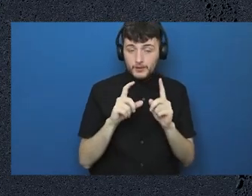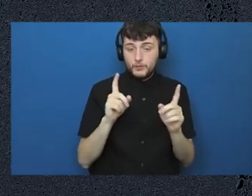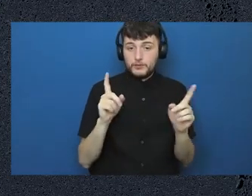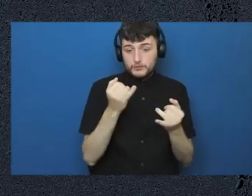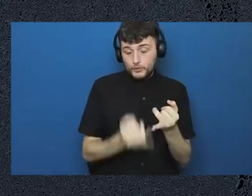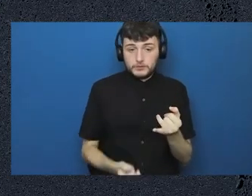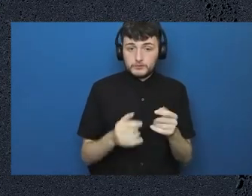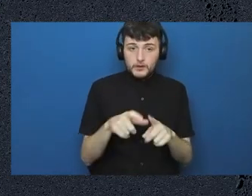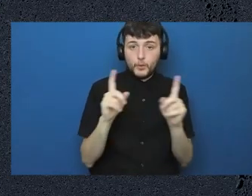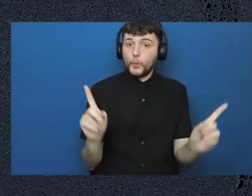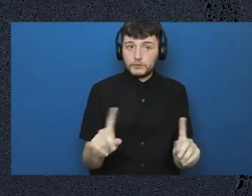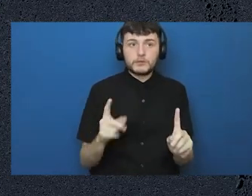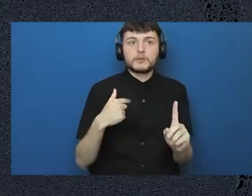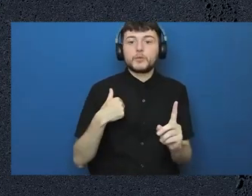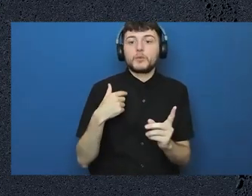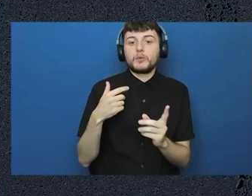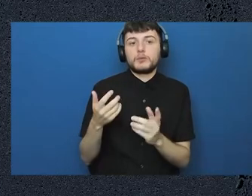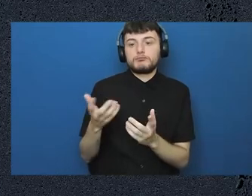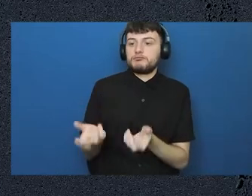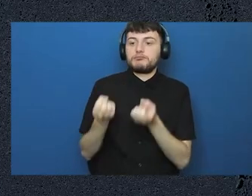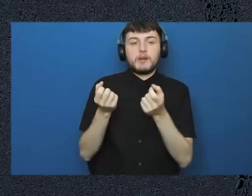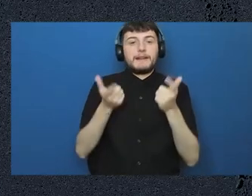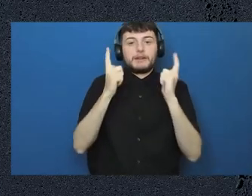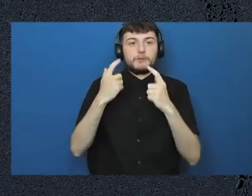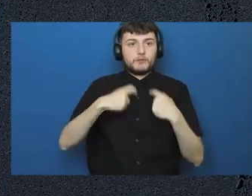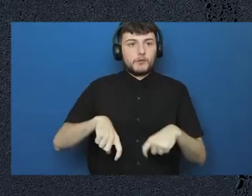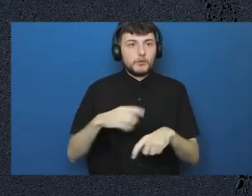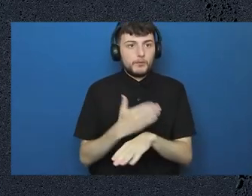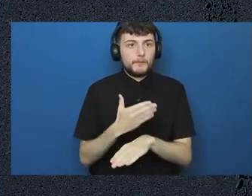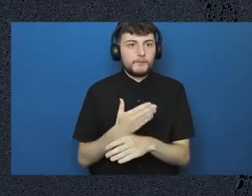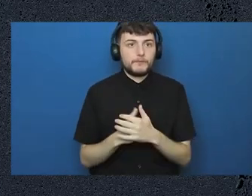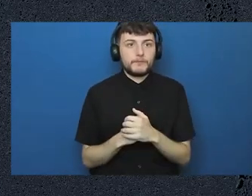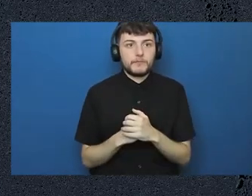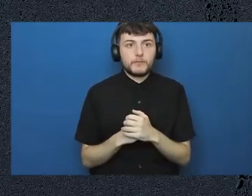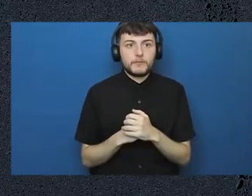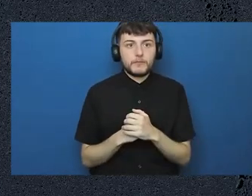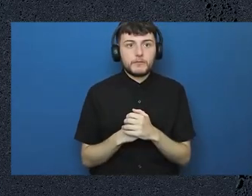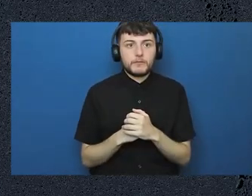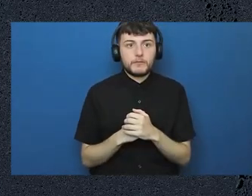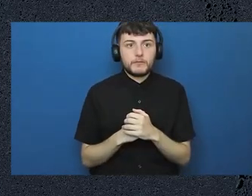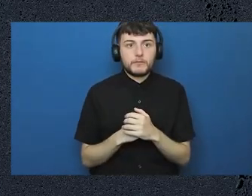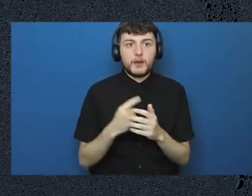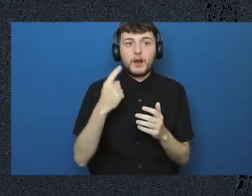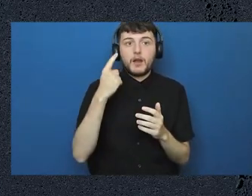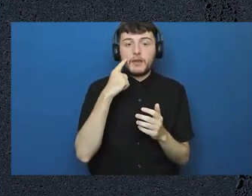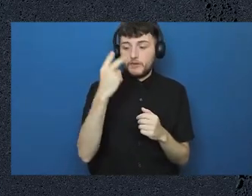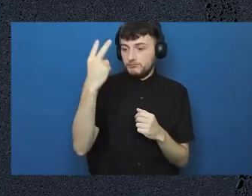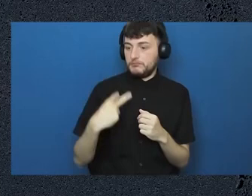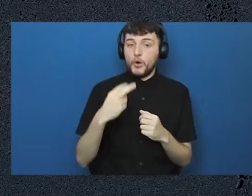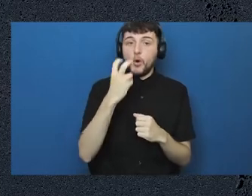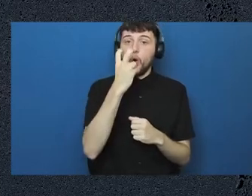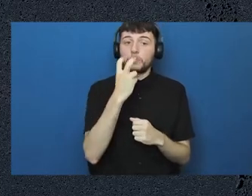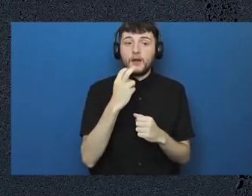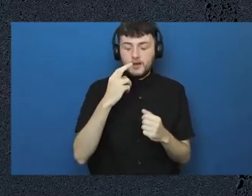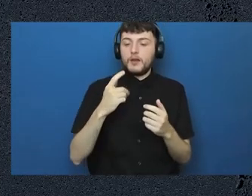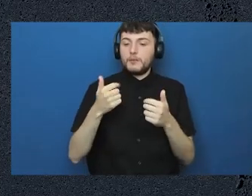a bit young and you're a woman, particularly in, I'm going to say, psychiatry kind of privileges age. So the older you look, the more official you are, the